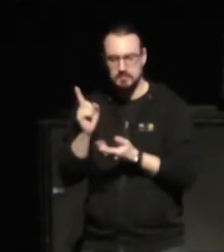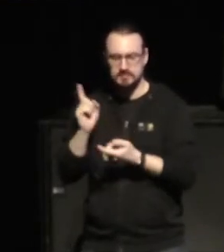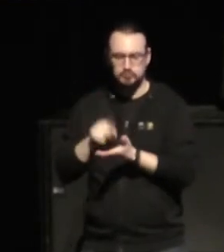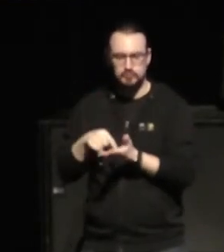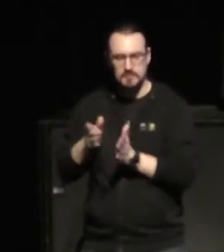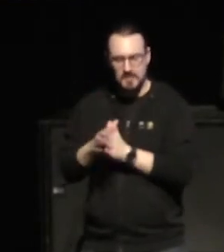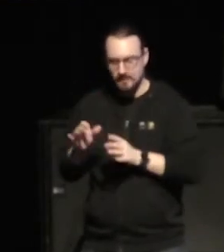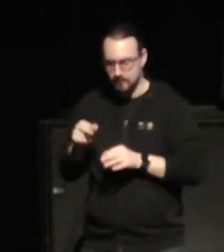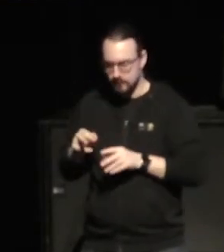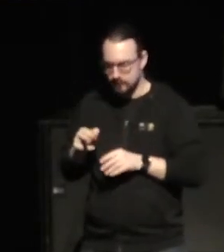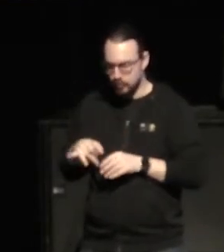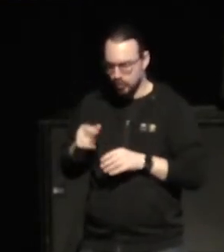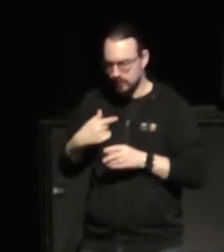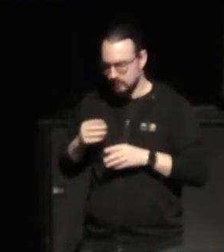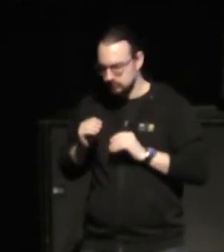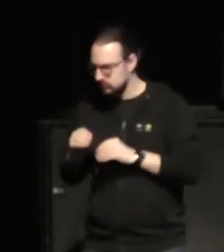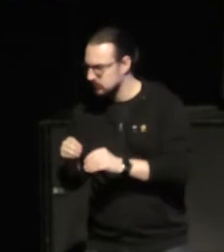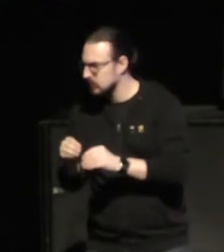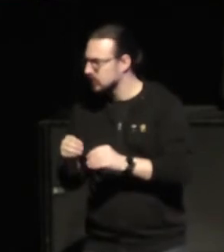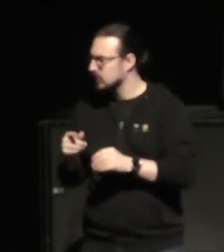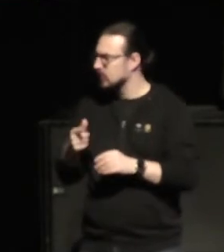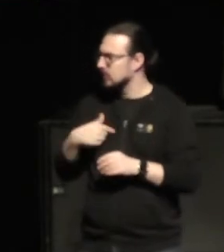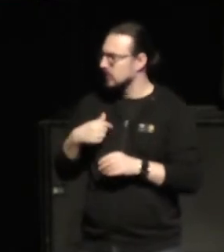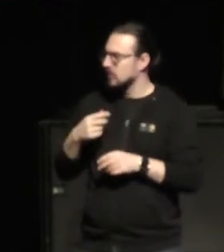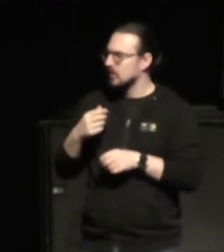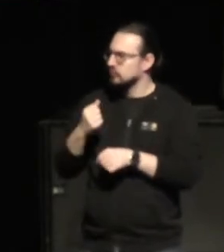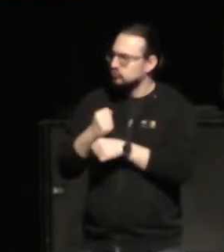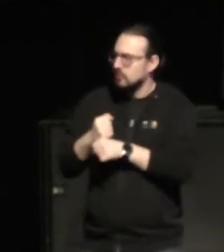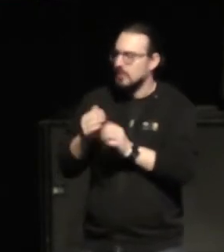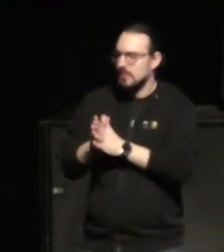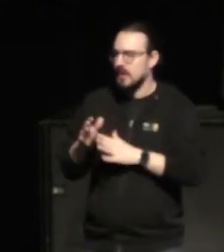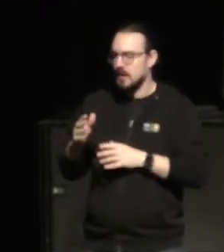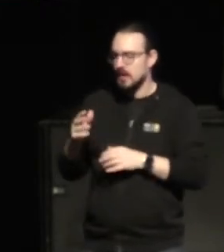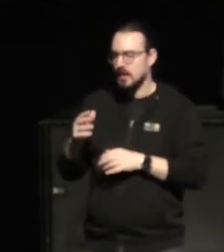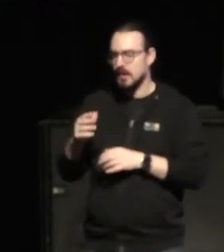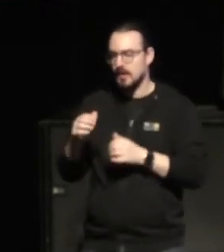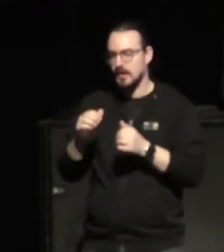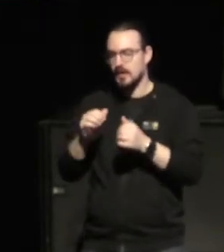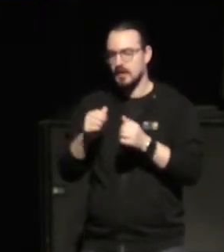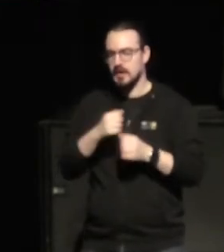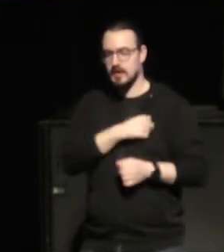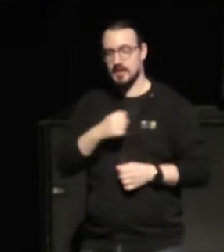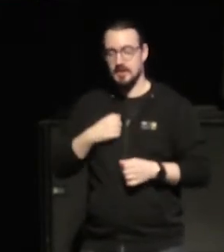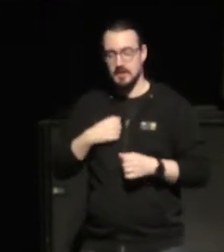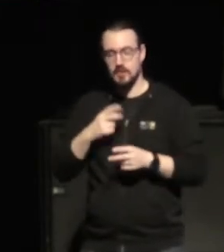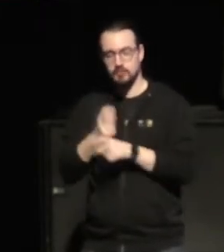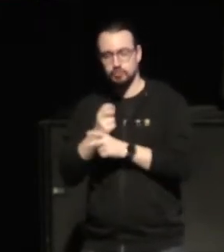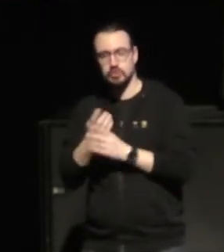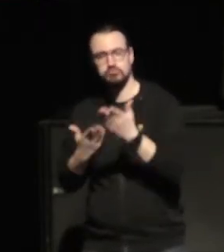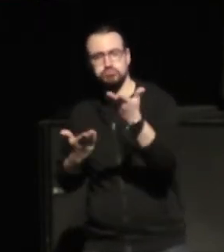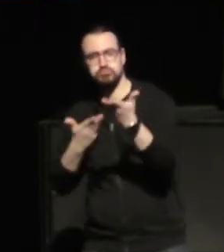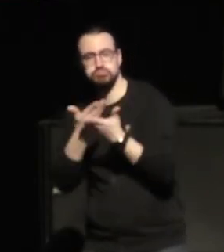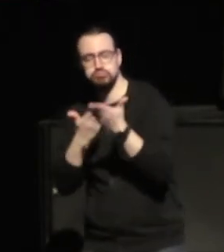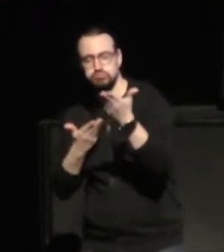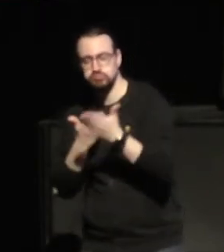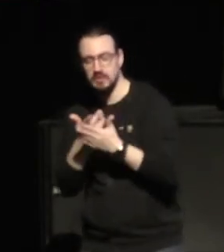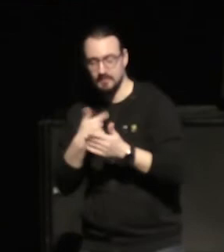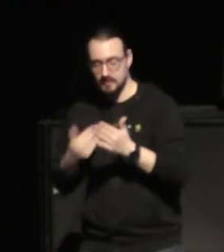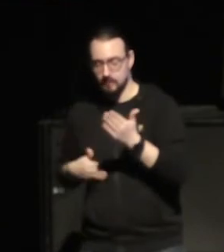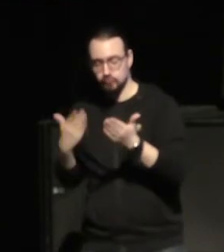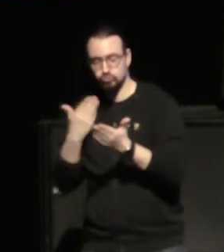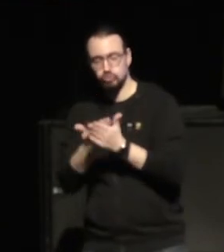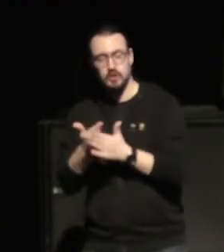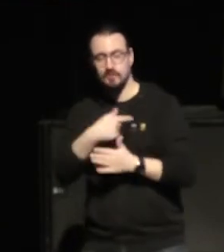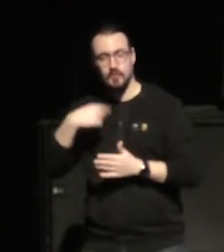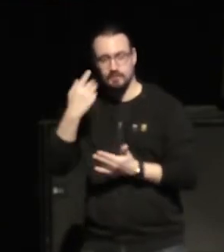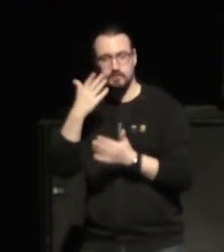also work with the government in those platforms. We propose our